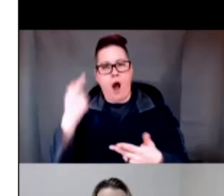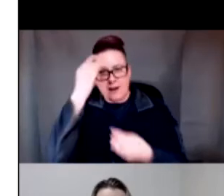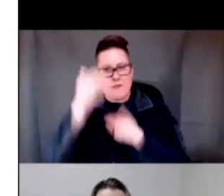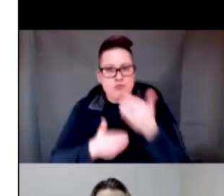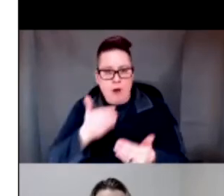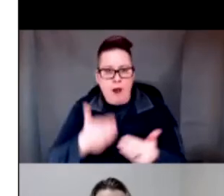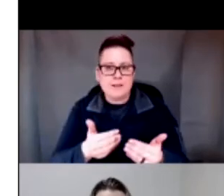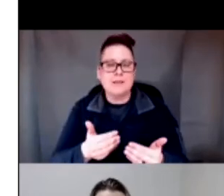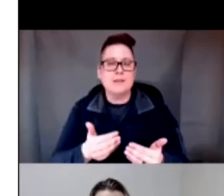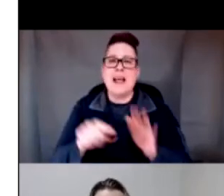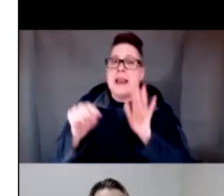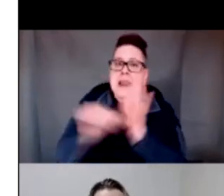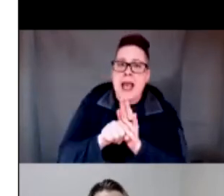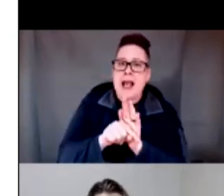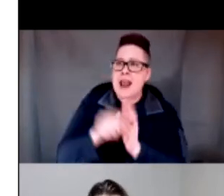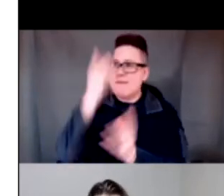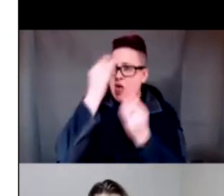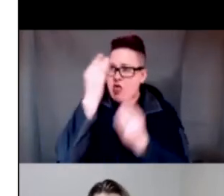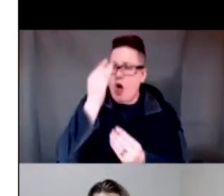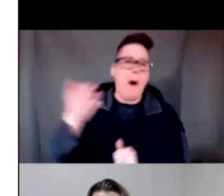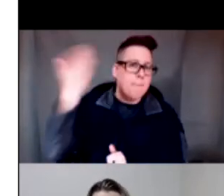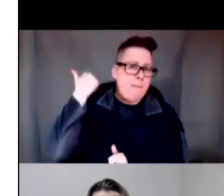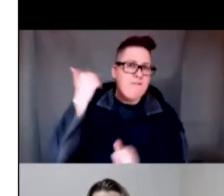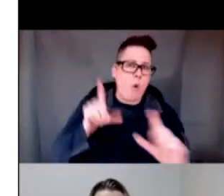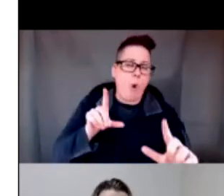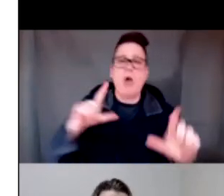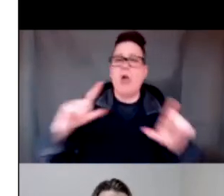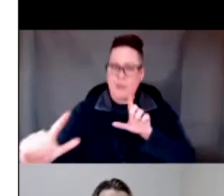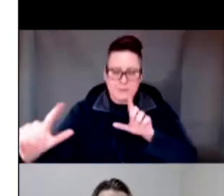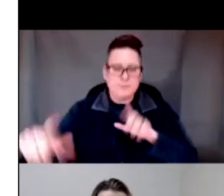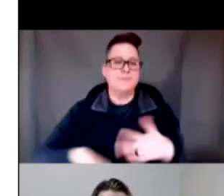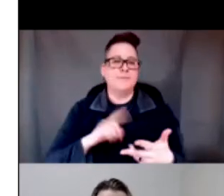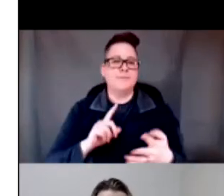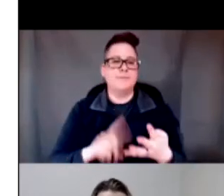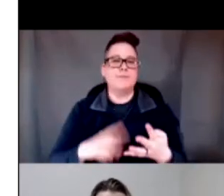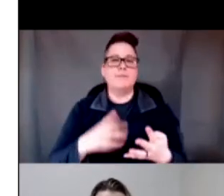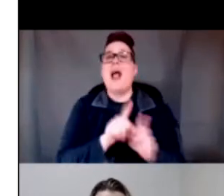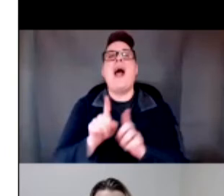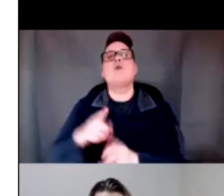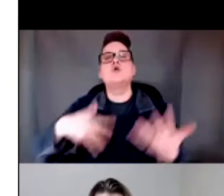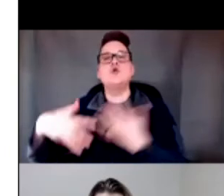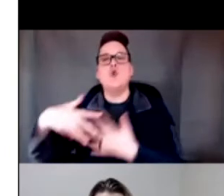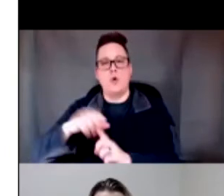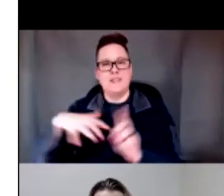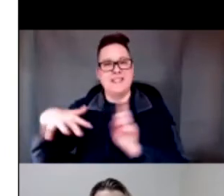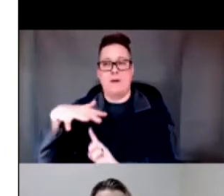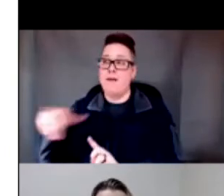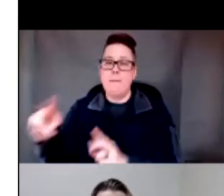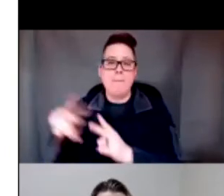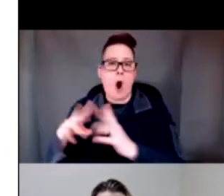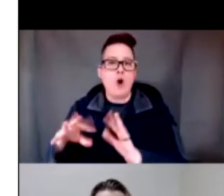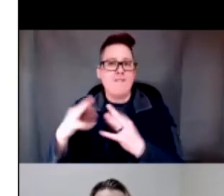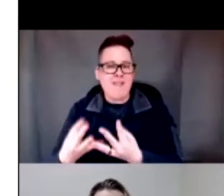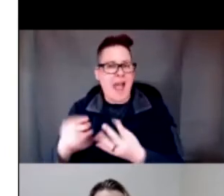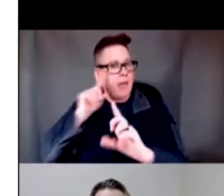reframe negative automatic thoughts about one, birth, and two, social situations, specifically with her partner's family. At